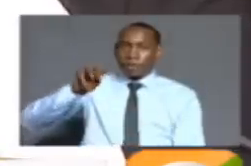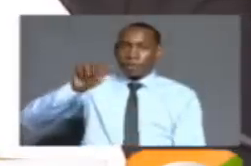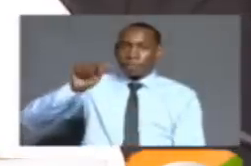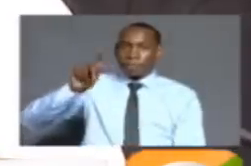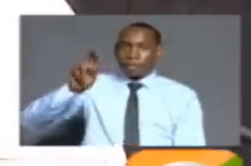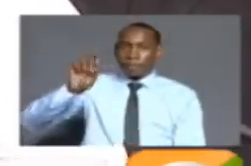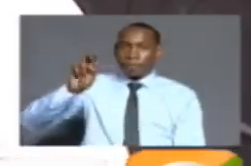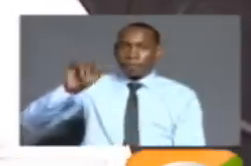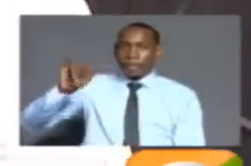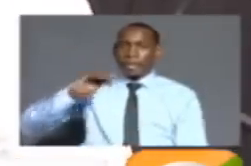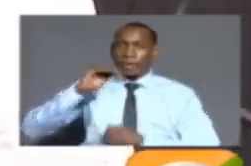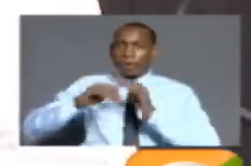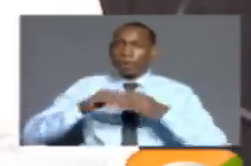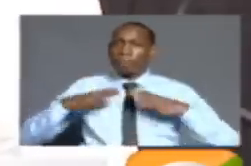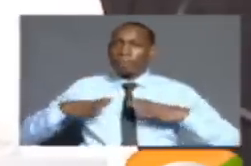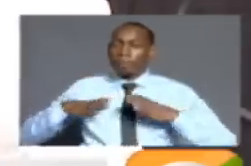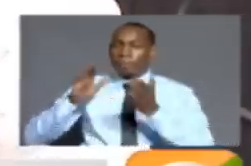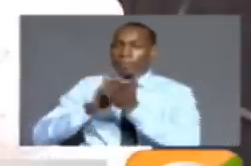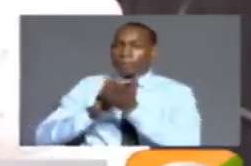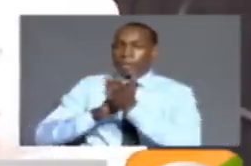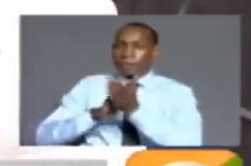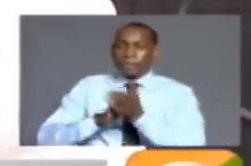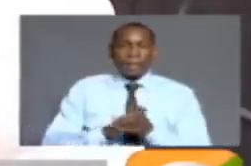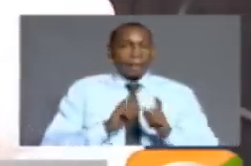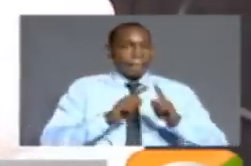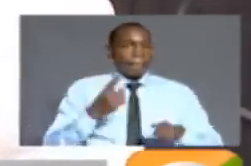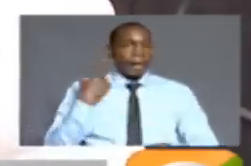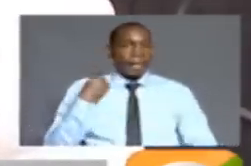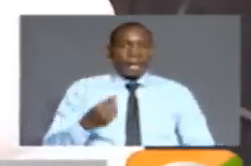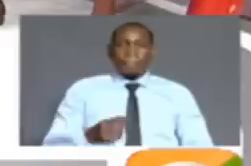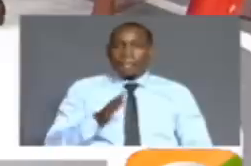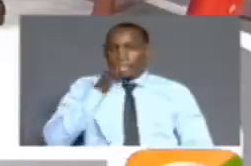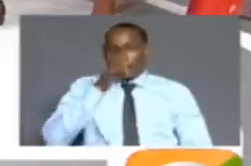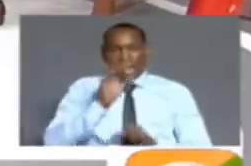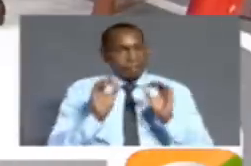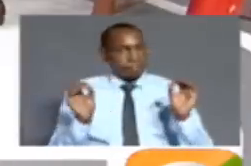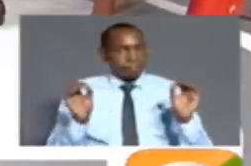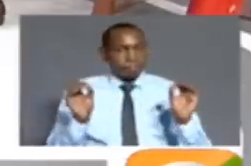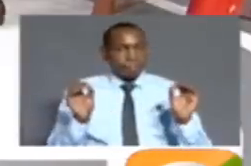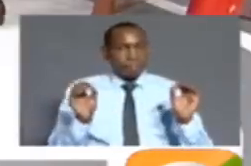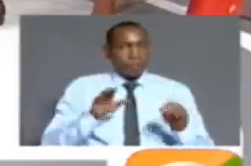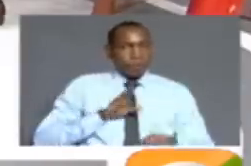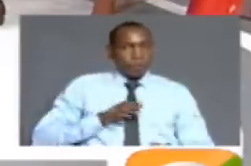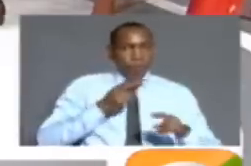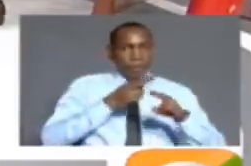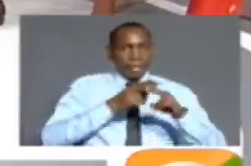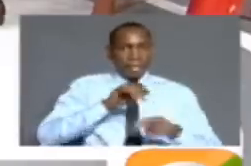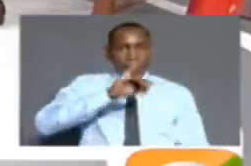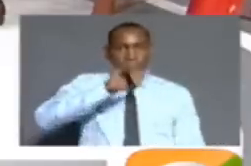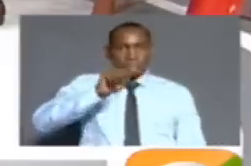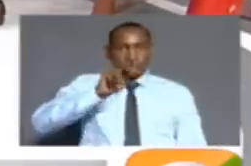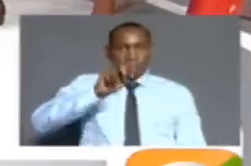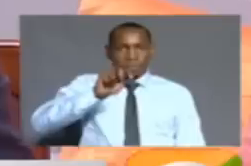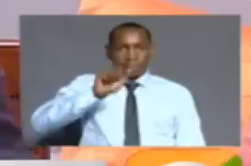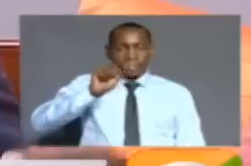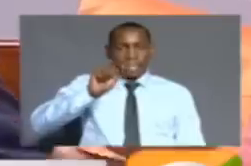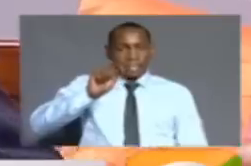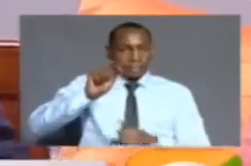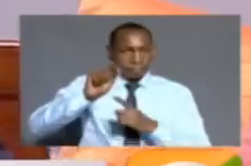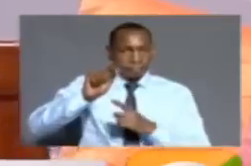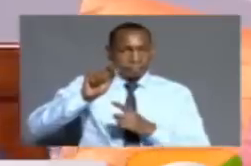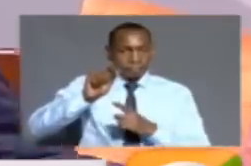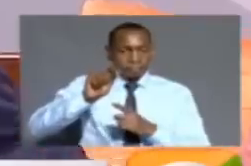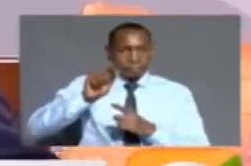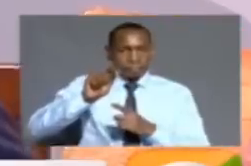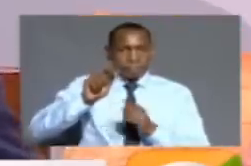praises Makueni and Professor Kibuka. But numbers don't lie. Look, numbers, let me tell you, there is a lady by the name of Janet Mutio. I'm